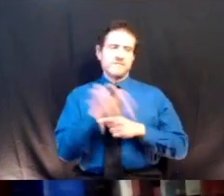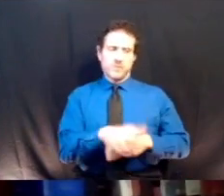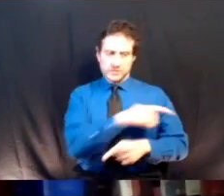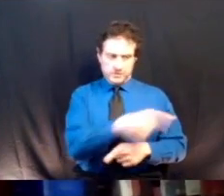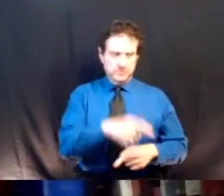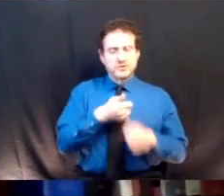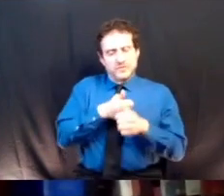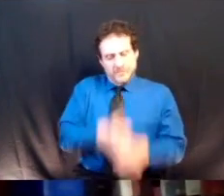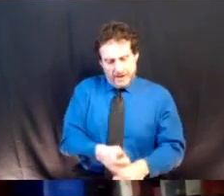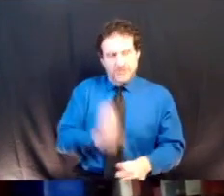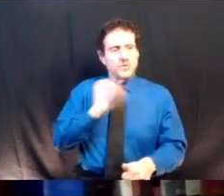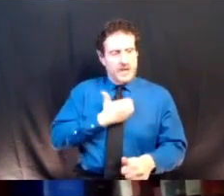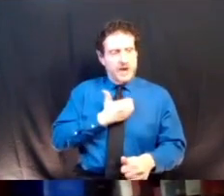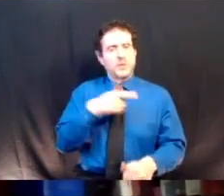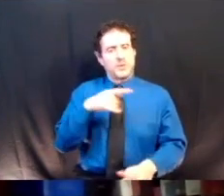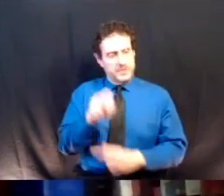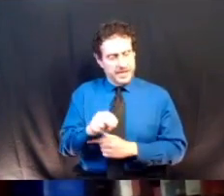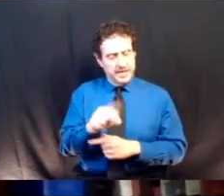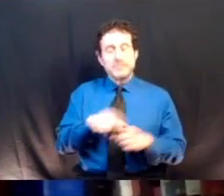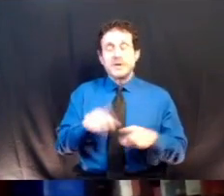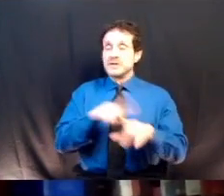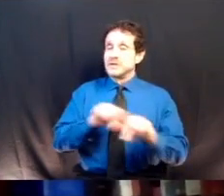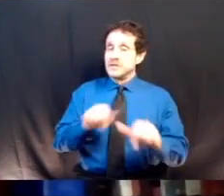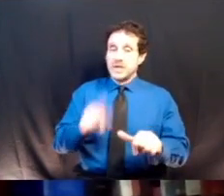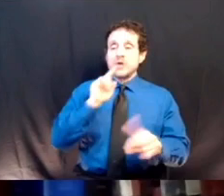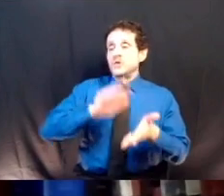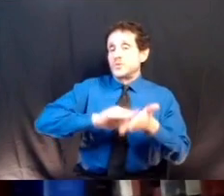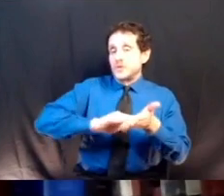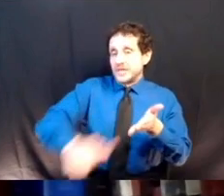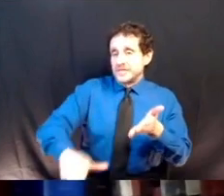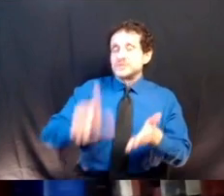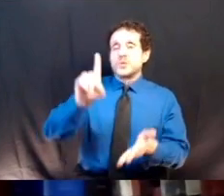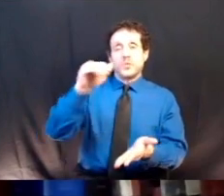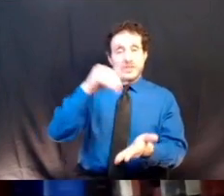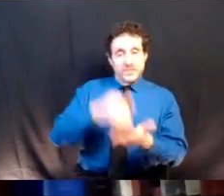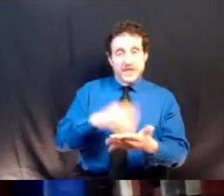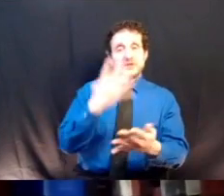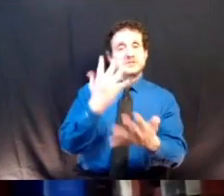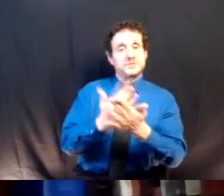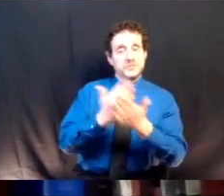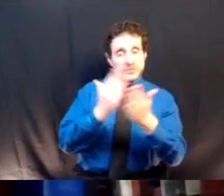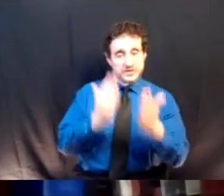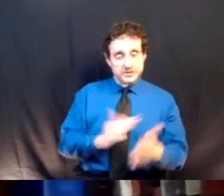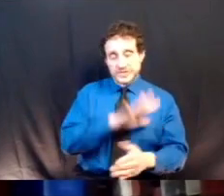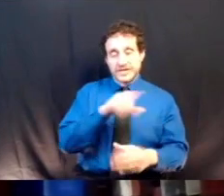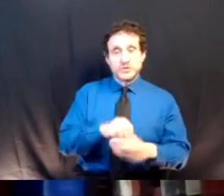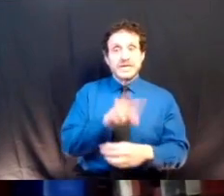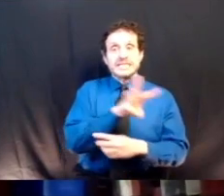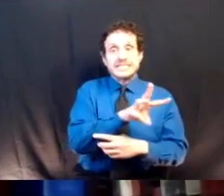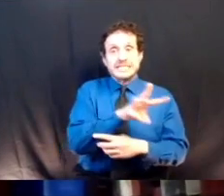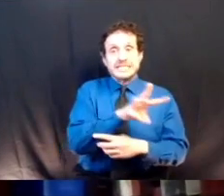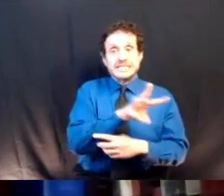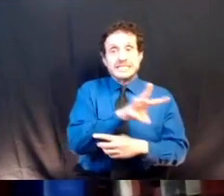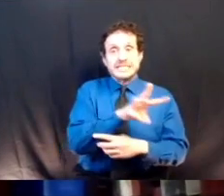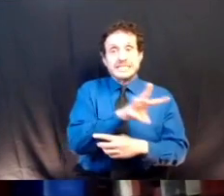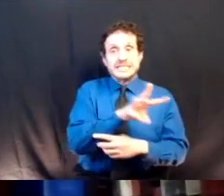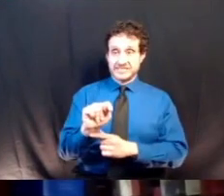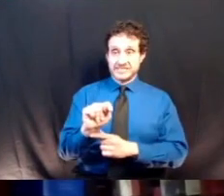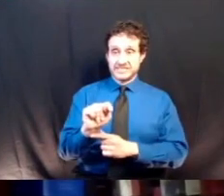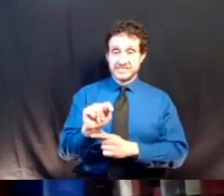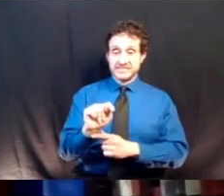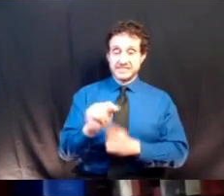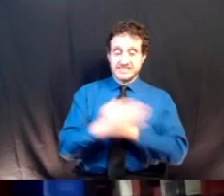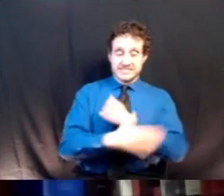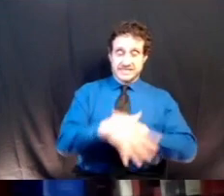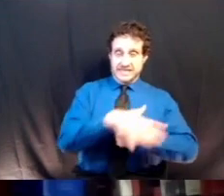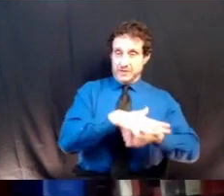same time, you've released 1,000 inmates from prison, including 64 convicted murderers. Do you see the disconnect between the